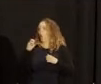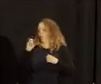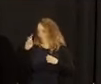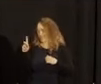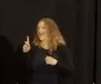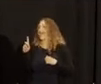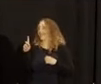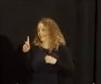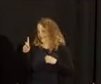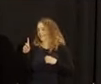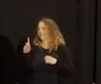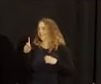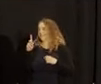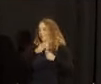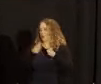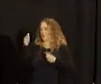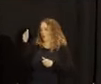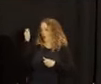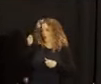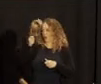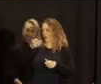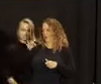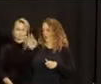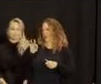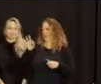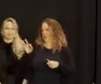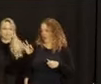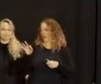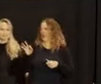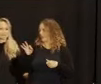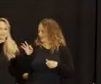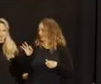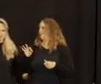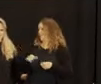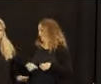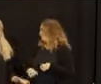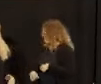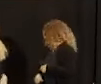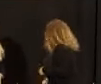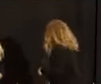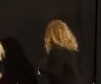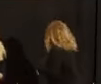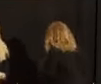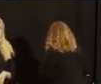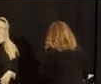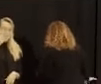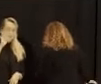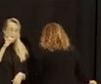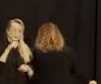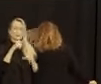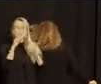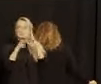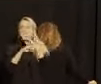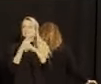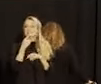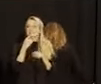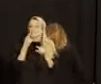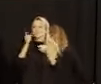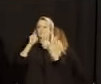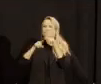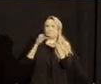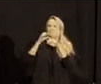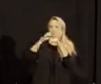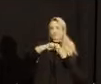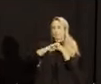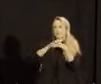of the Supreme Court in 1999, and it basically said that you cannot forcibly segregate